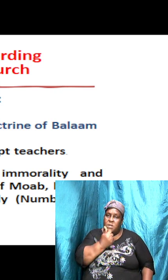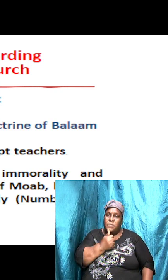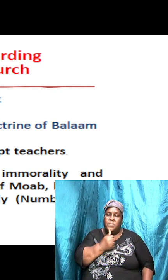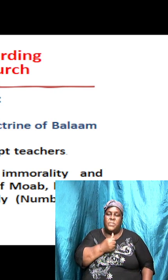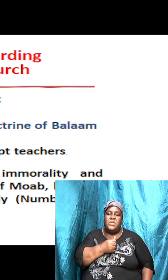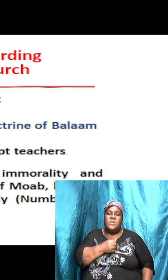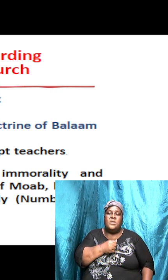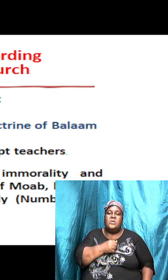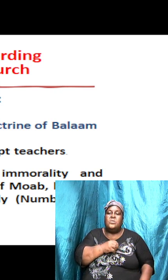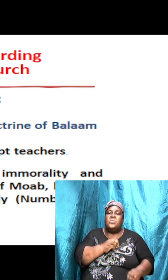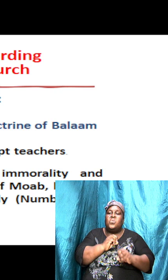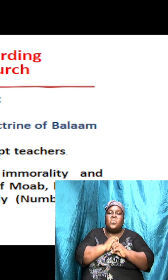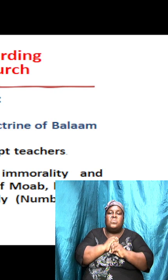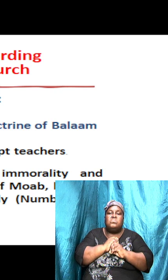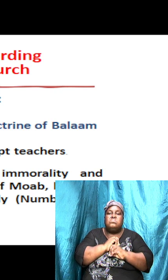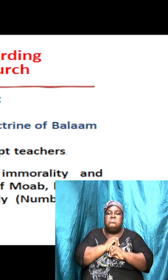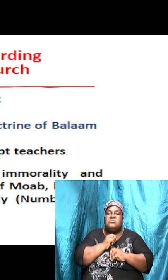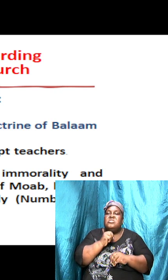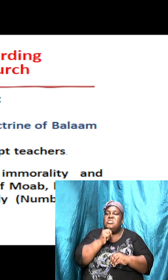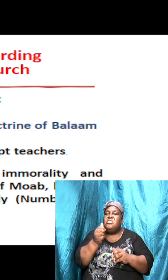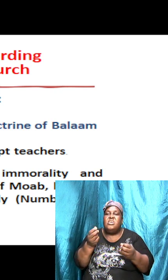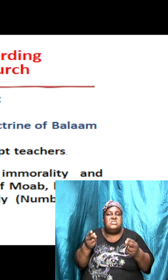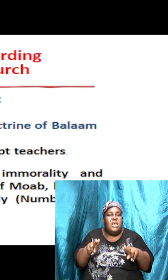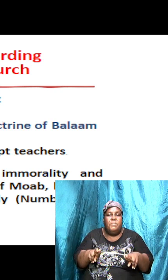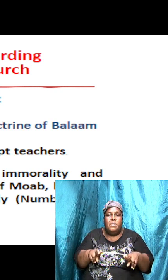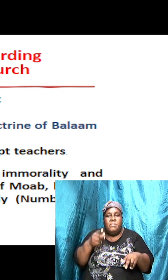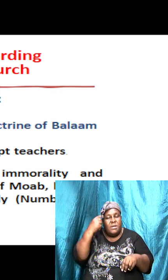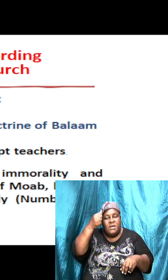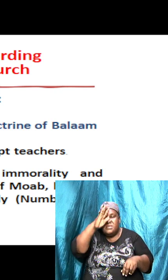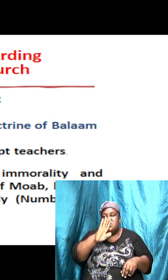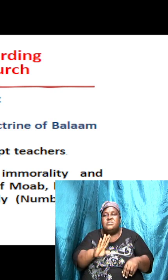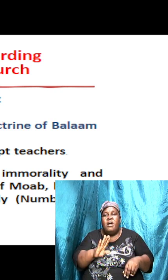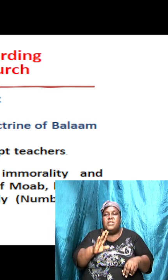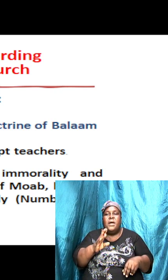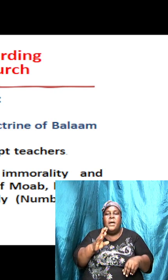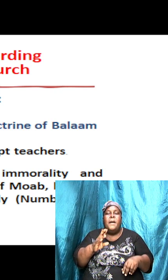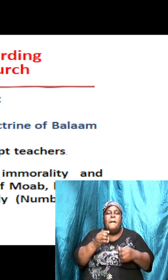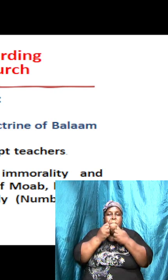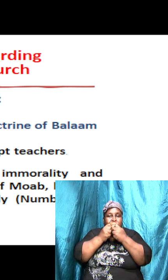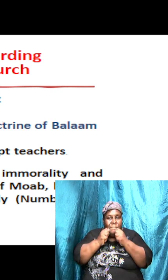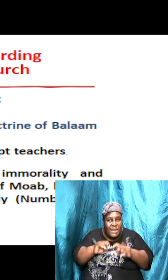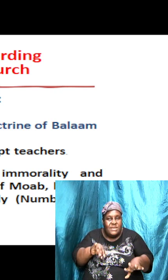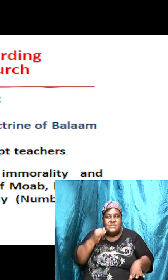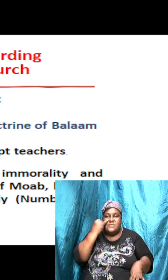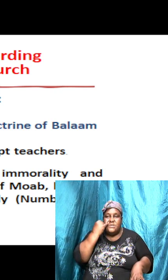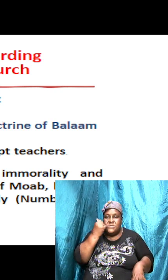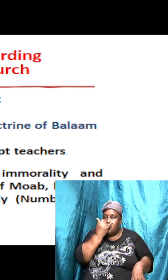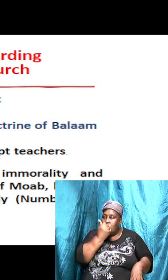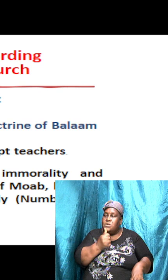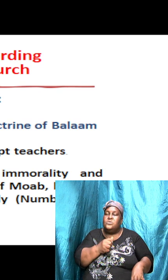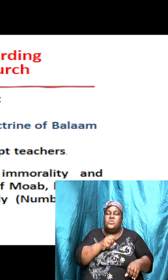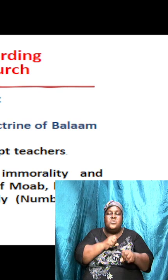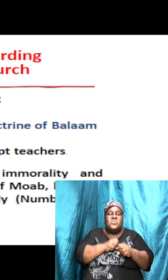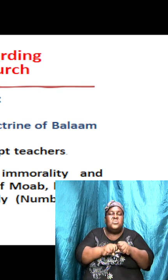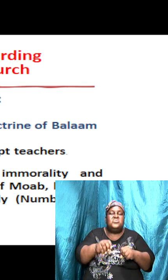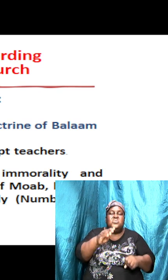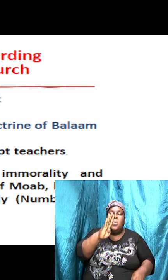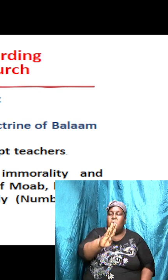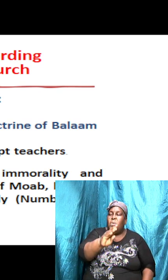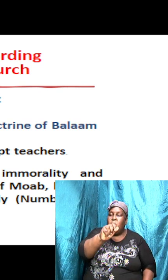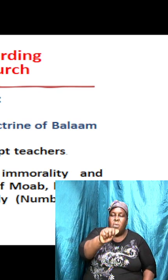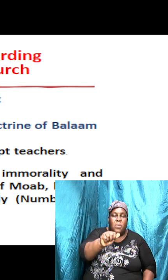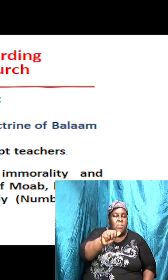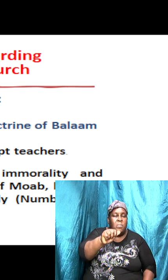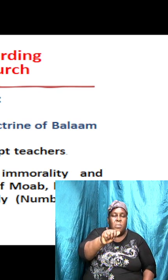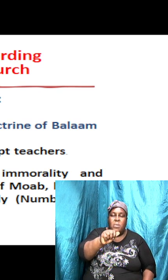it could not happen because God already blessed them. So Balaam, that Gentile